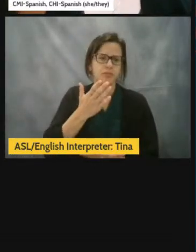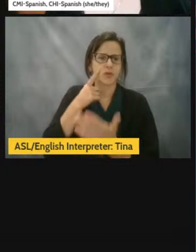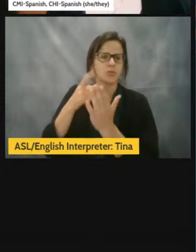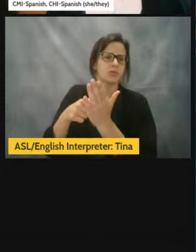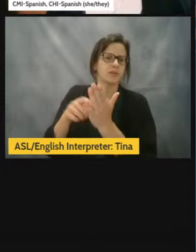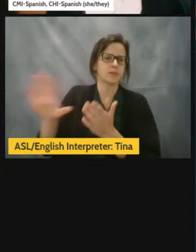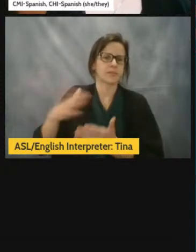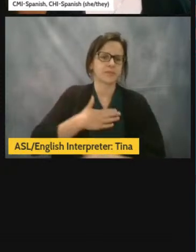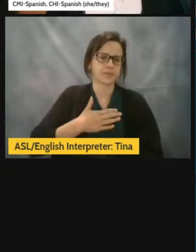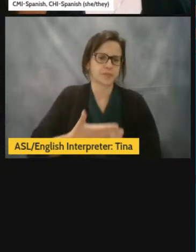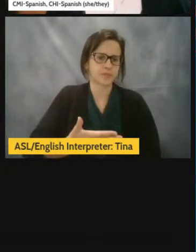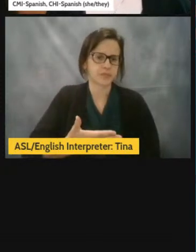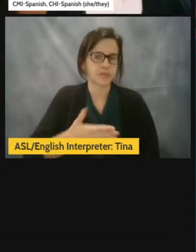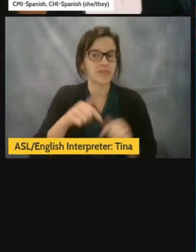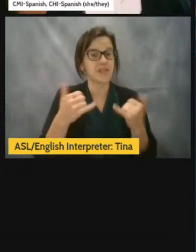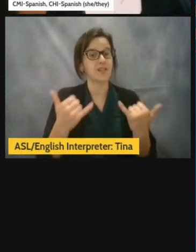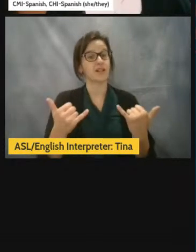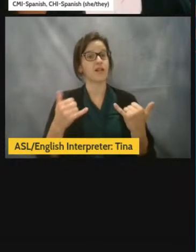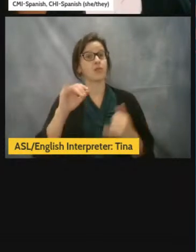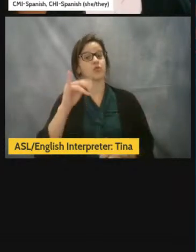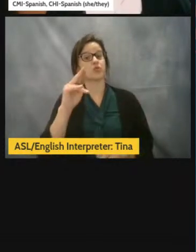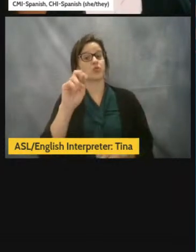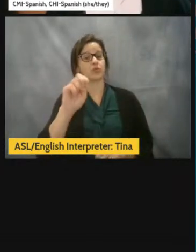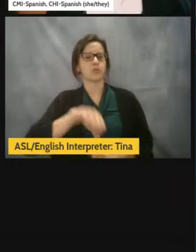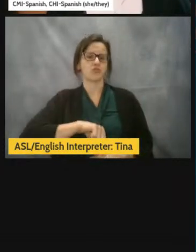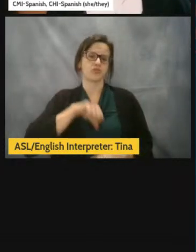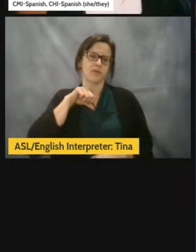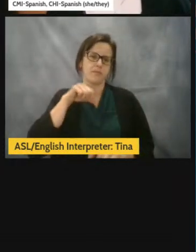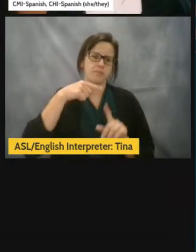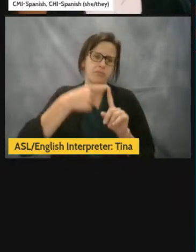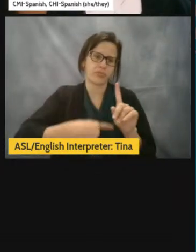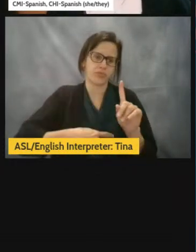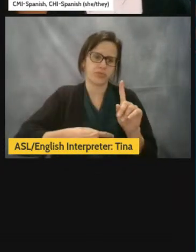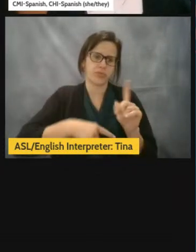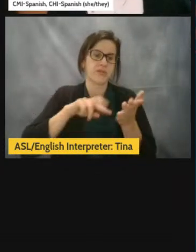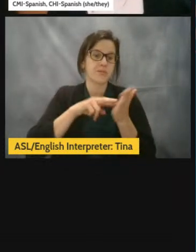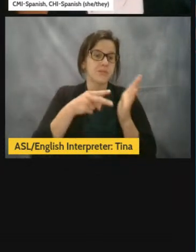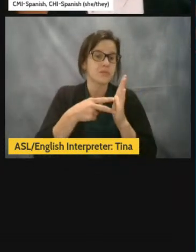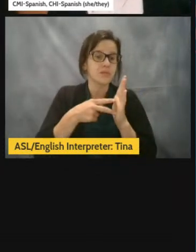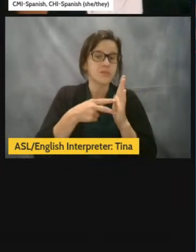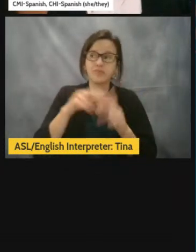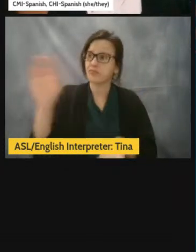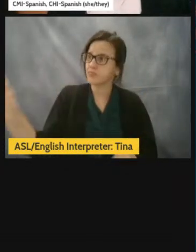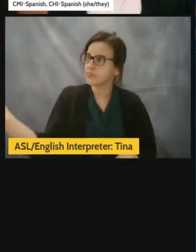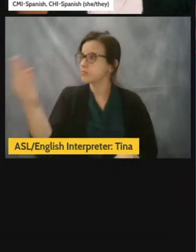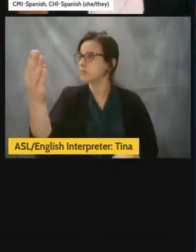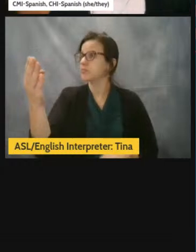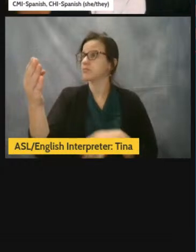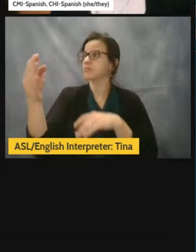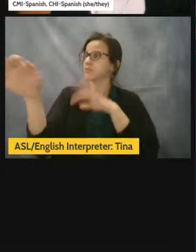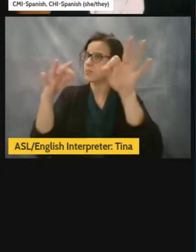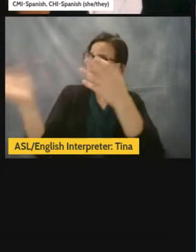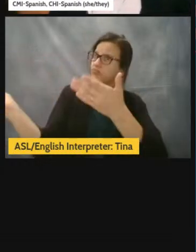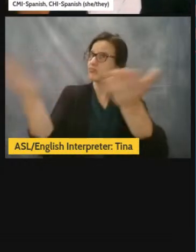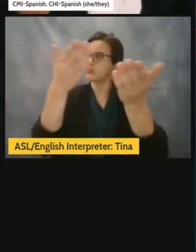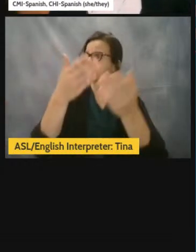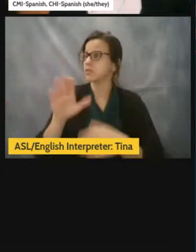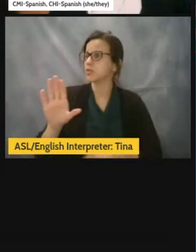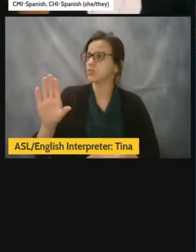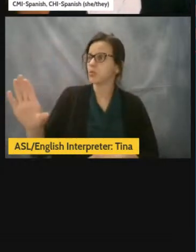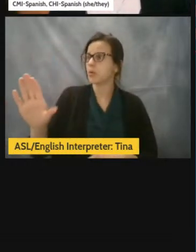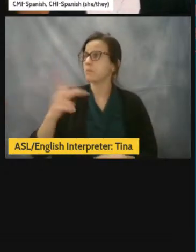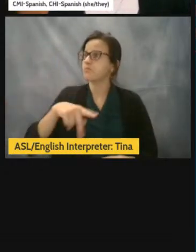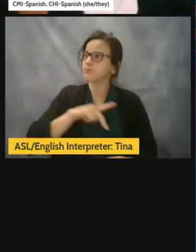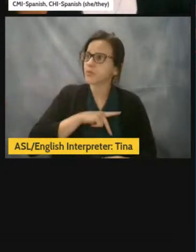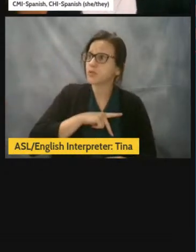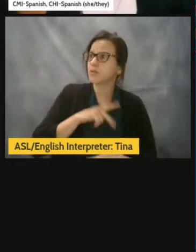This should not be the month that we're going around and telling people that they have to get up on the podium and talk about all their super personal experiences, okay?